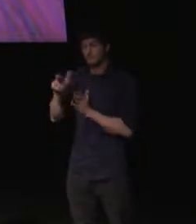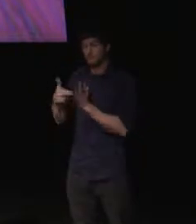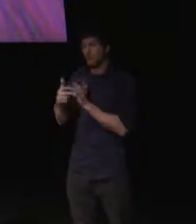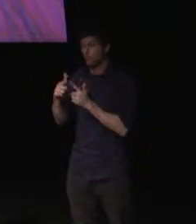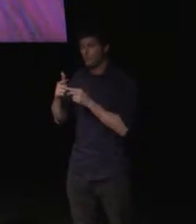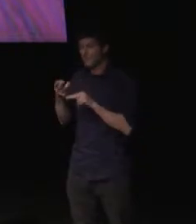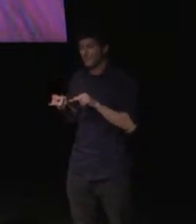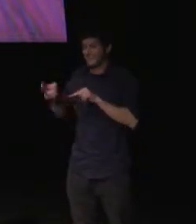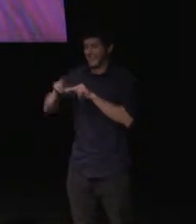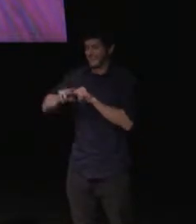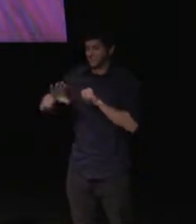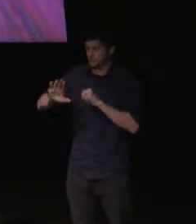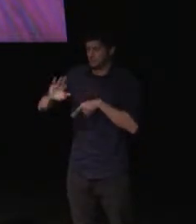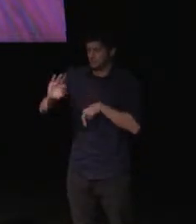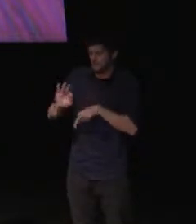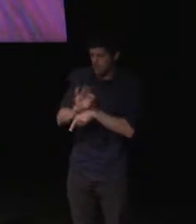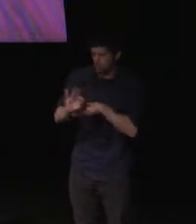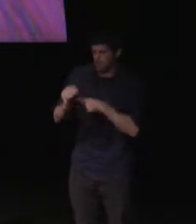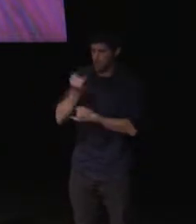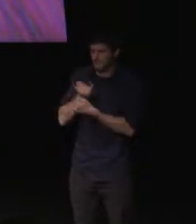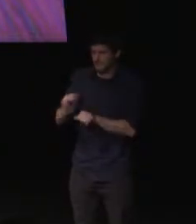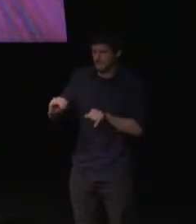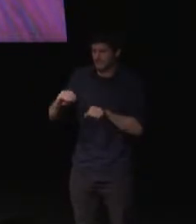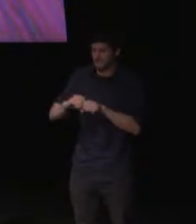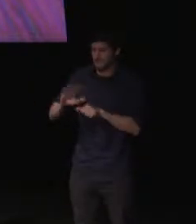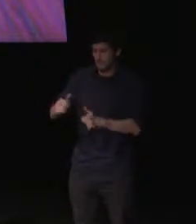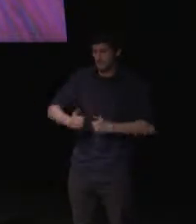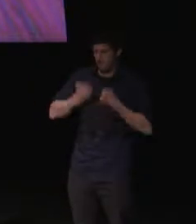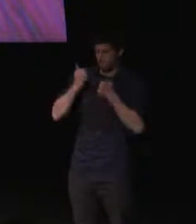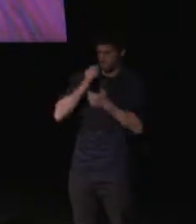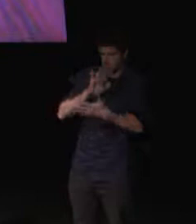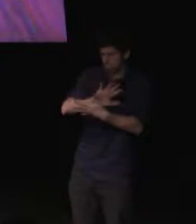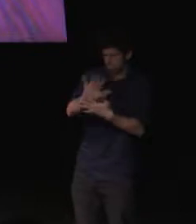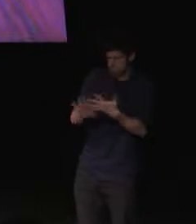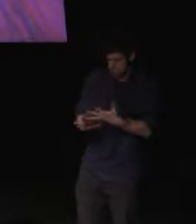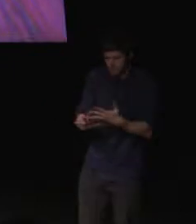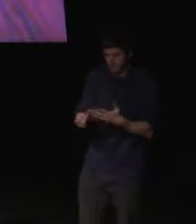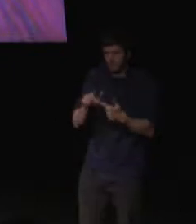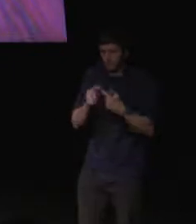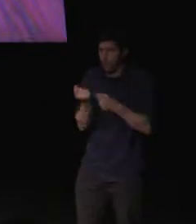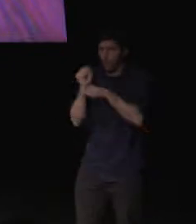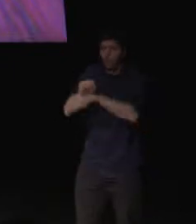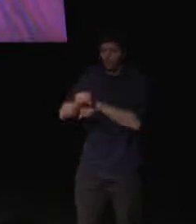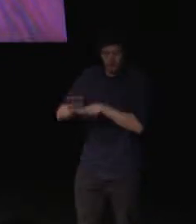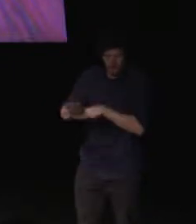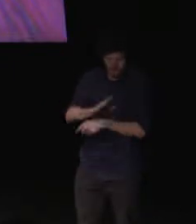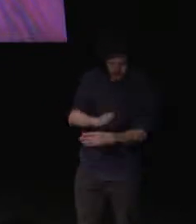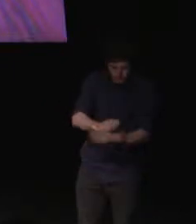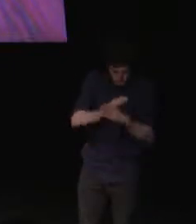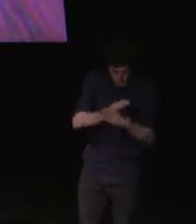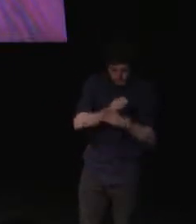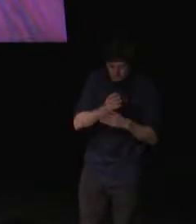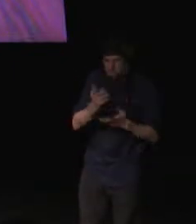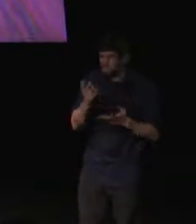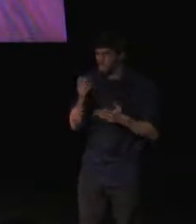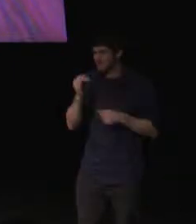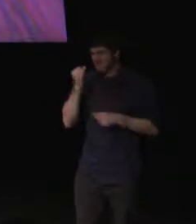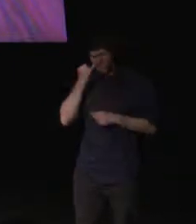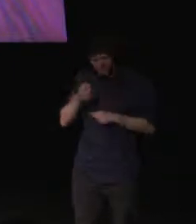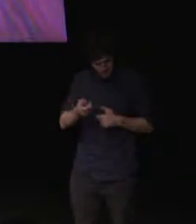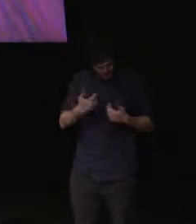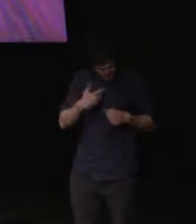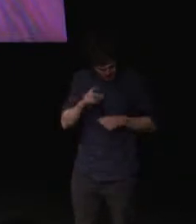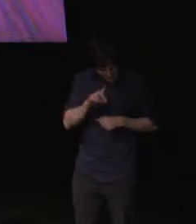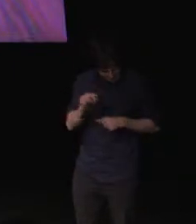of life, to help the people that we work with overcome barriers, whether it's after an injury or if they have a lifelong disability or permanent